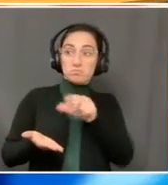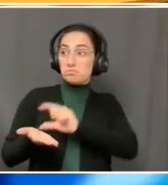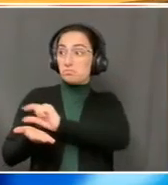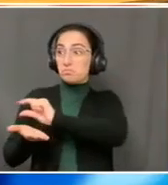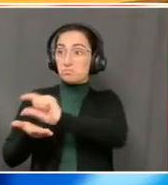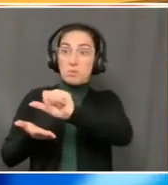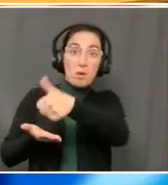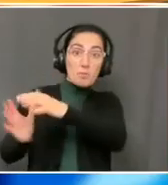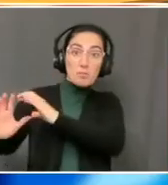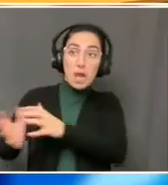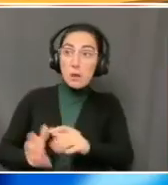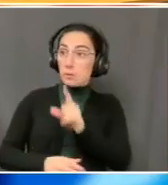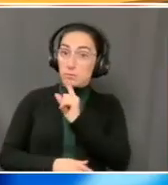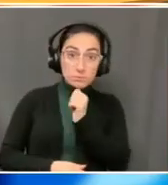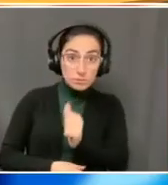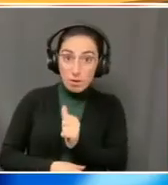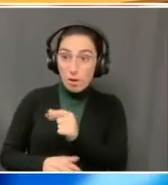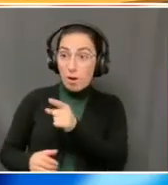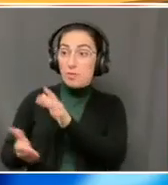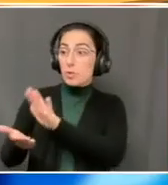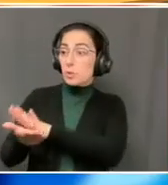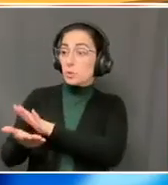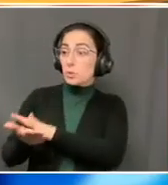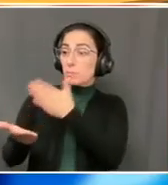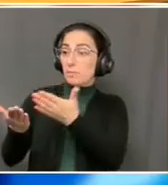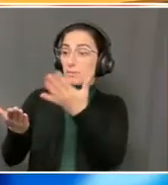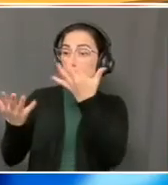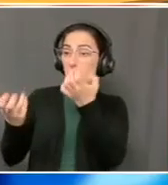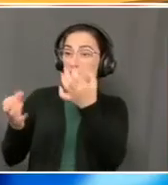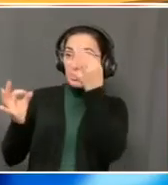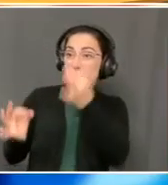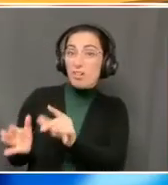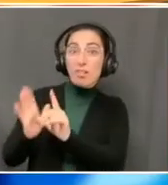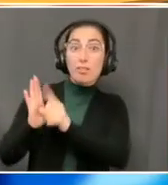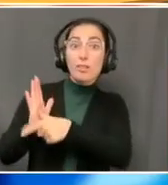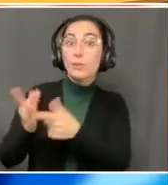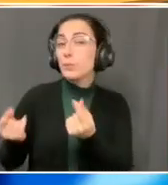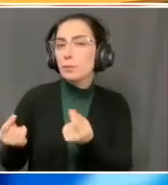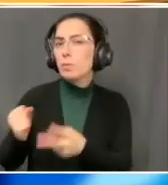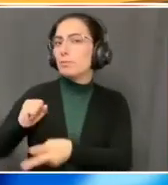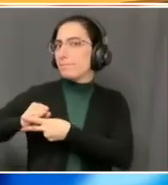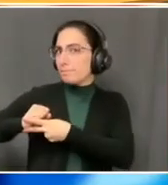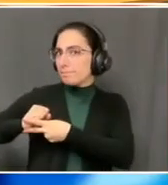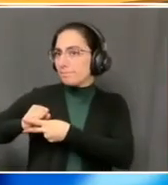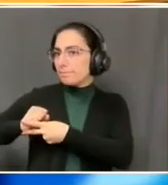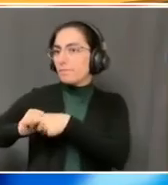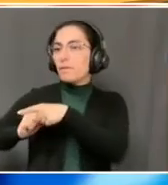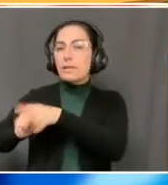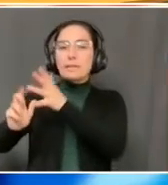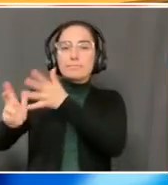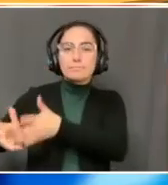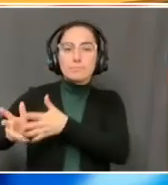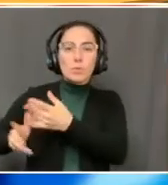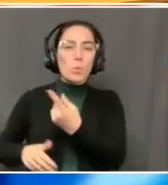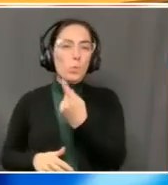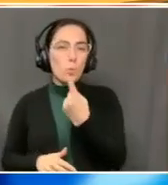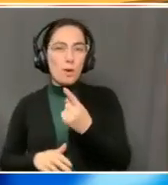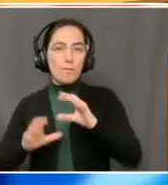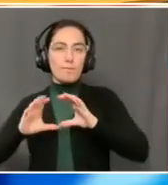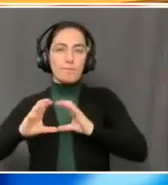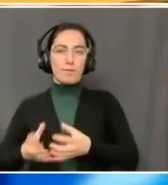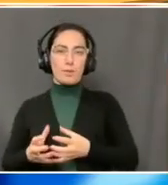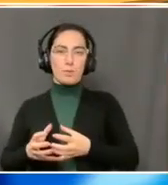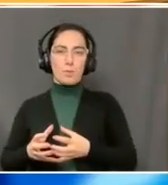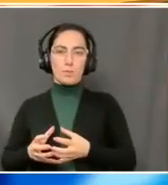categories that they want maybe to decide later what to do with those funds, it remains in one of the categories that